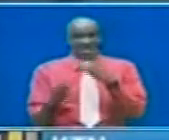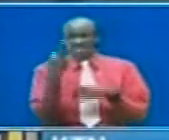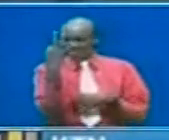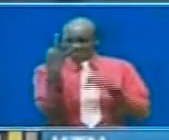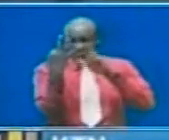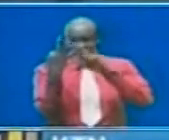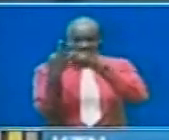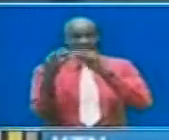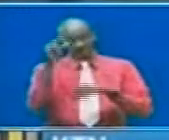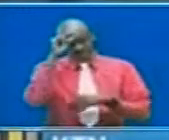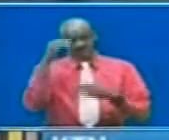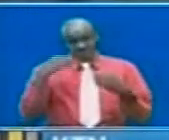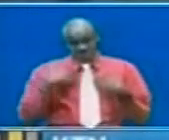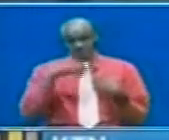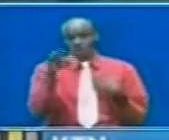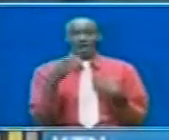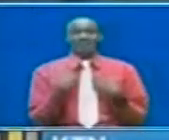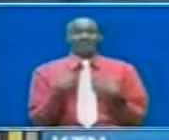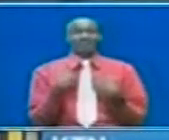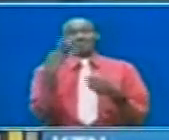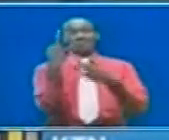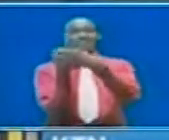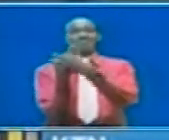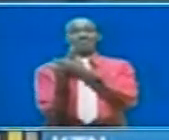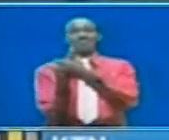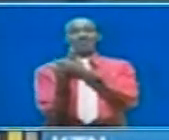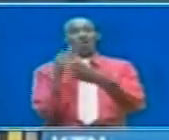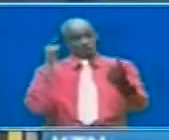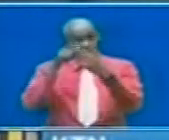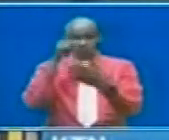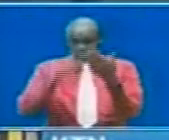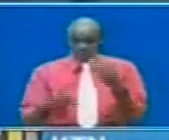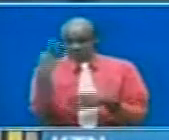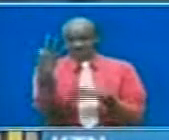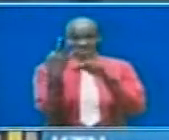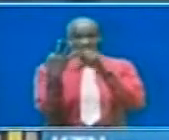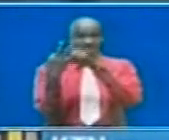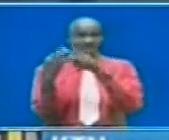of government are a trinity of sorts. And the ultimate goal of the three arms